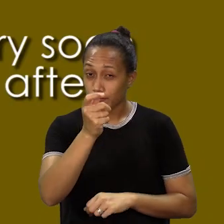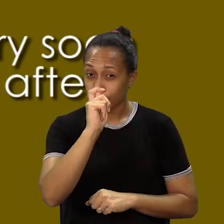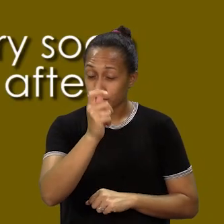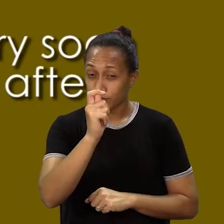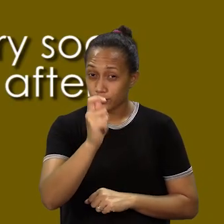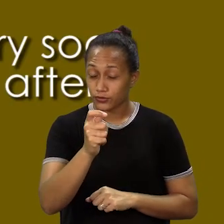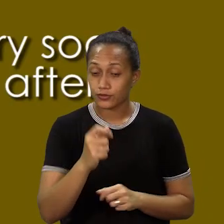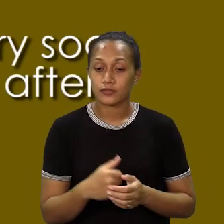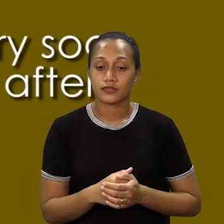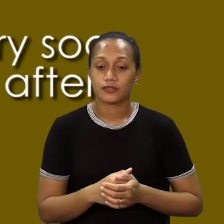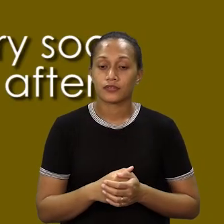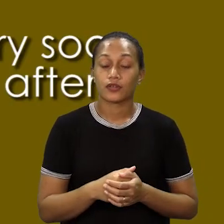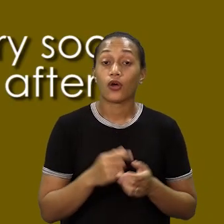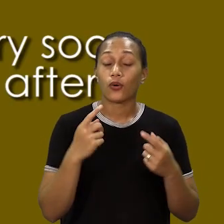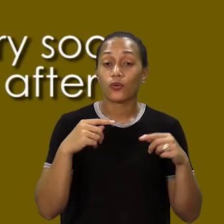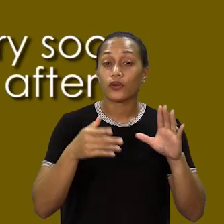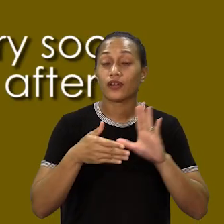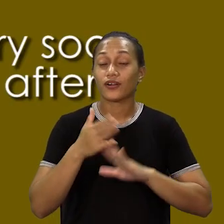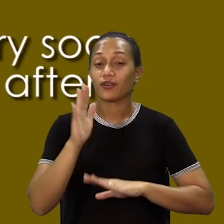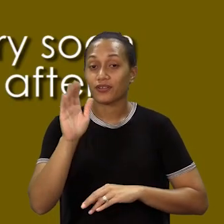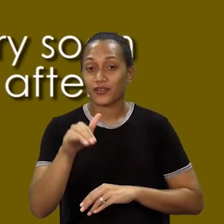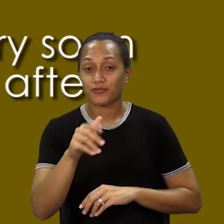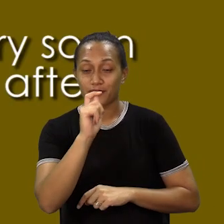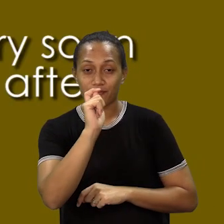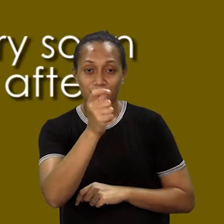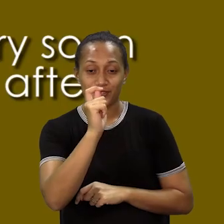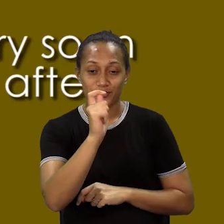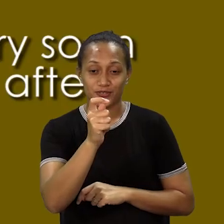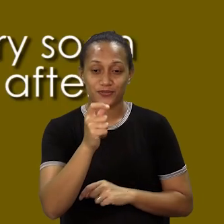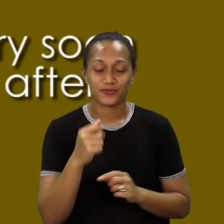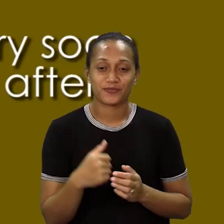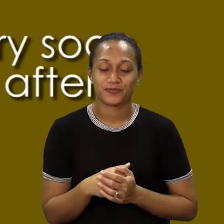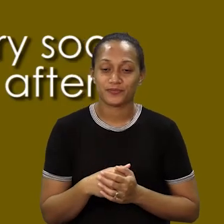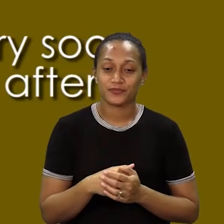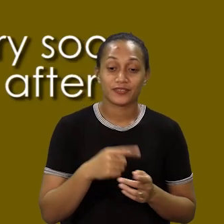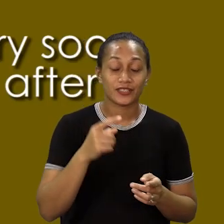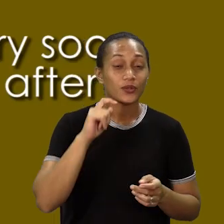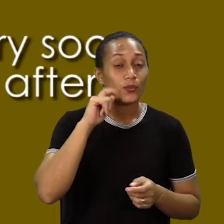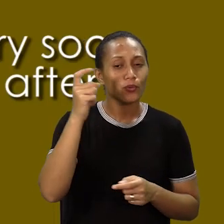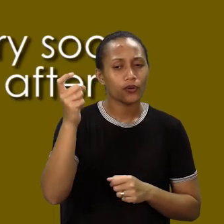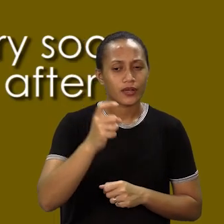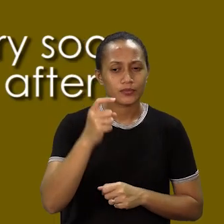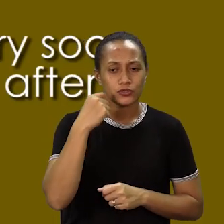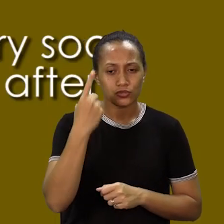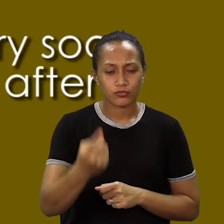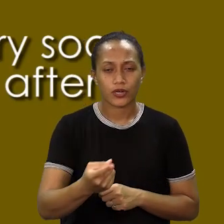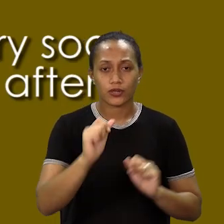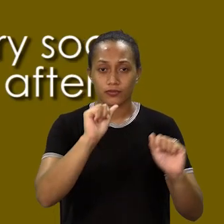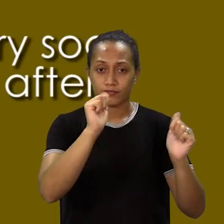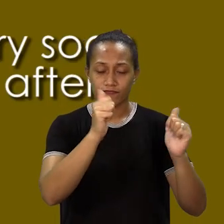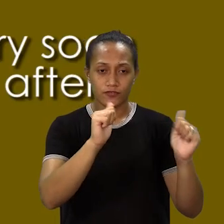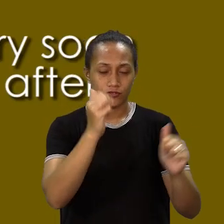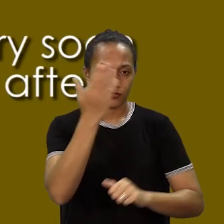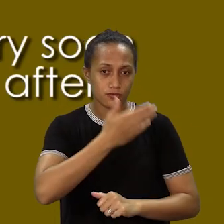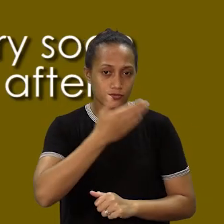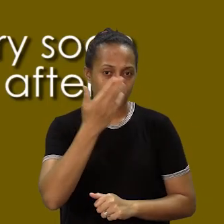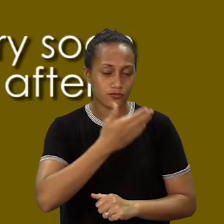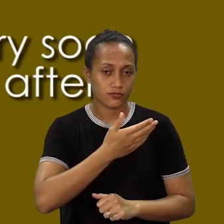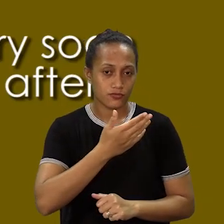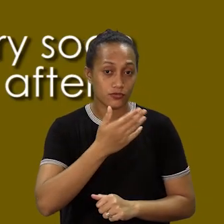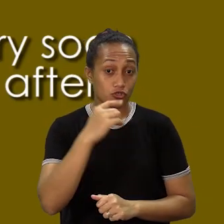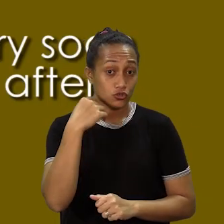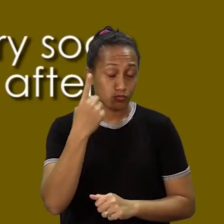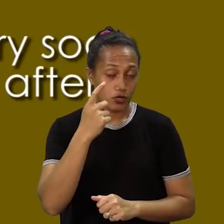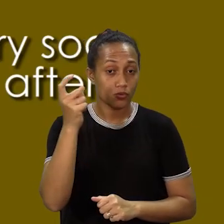We are going home very soon. We are going home very soon. He will come tomorrow